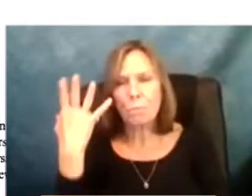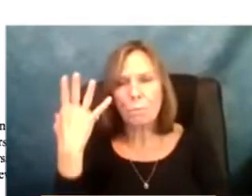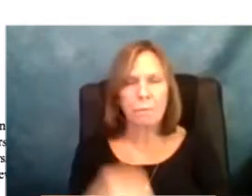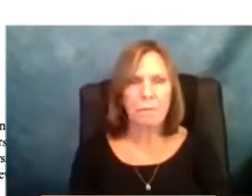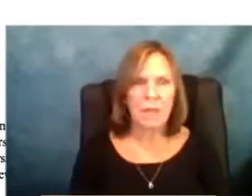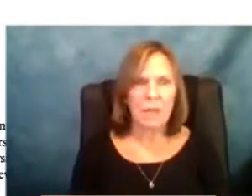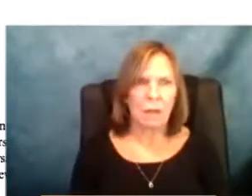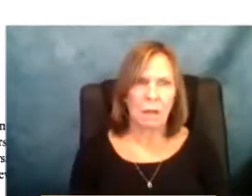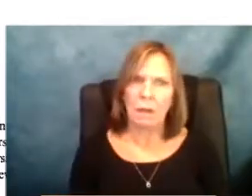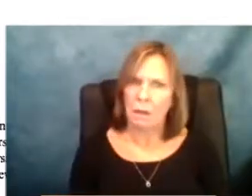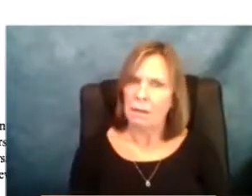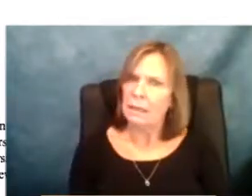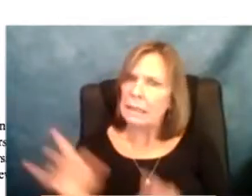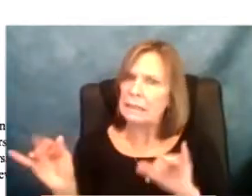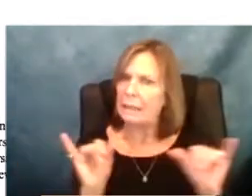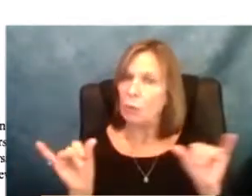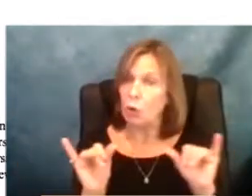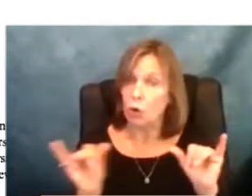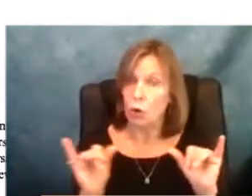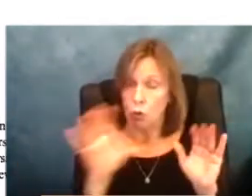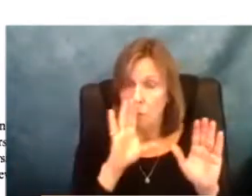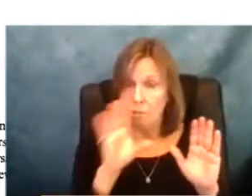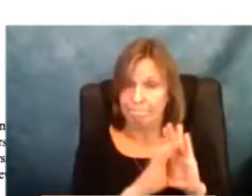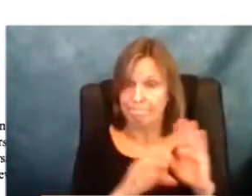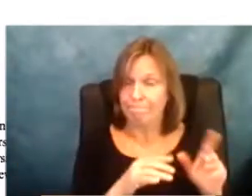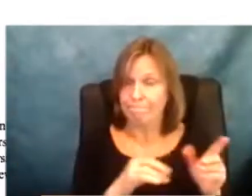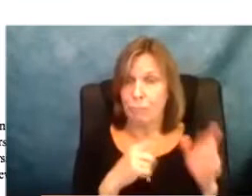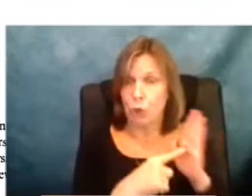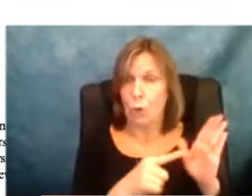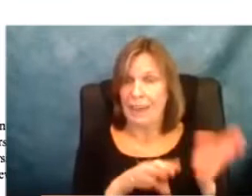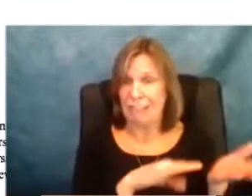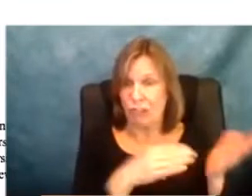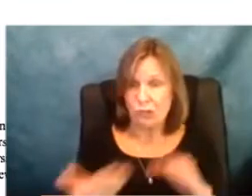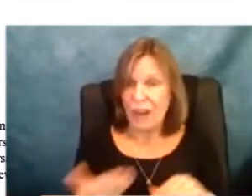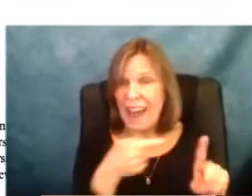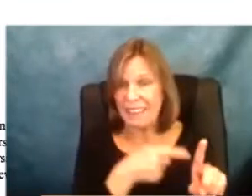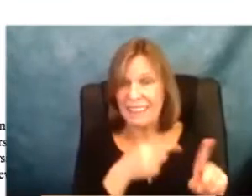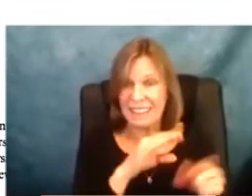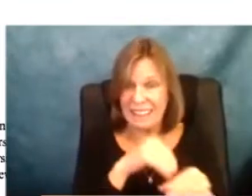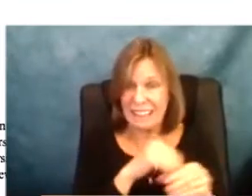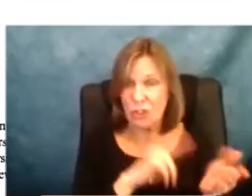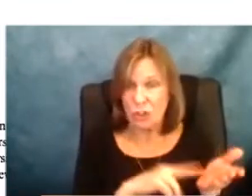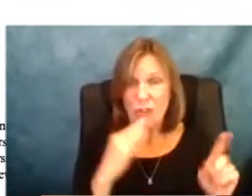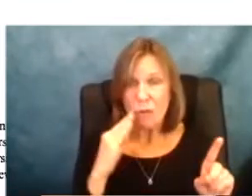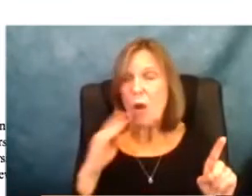This is, again, a similar graphic showing deaths in CMS nursing home facilities for residents from December 5th,